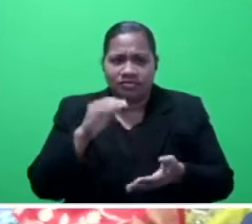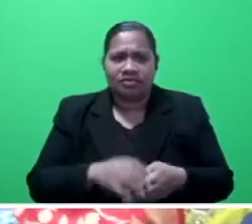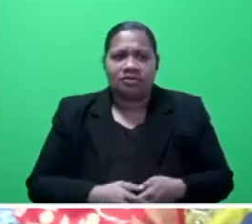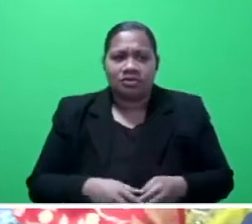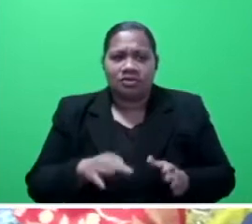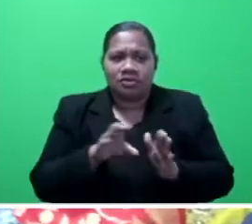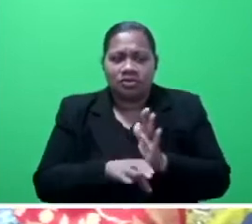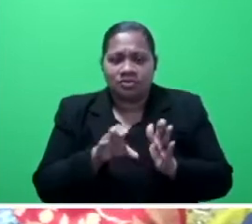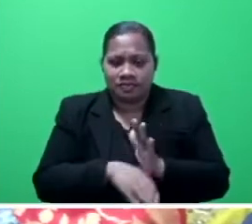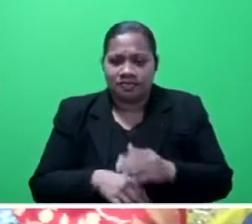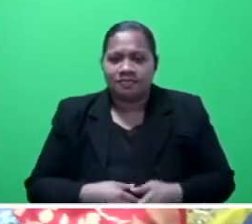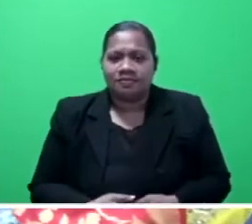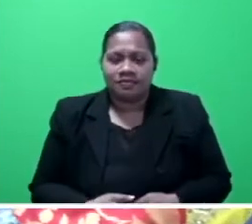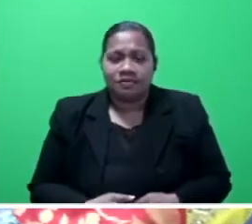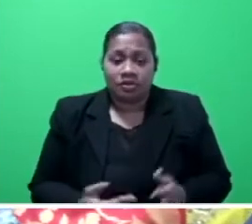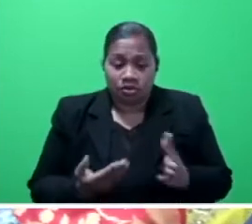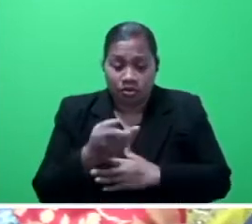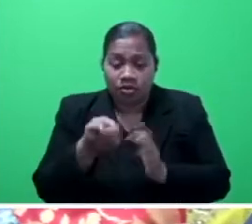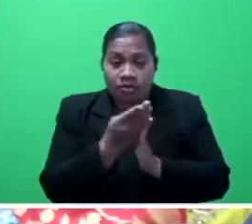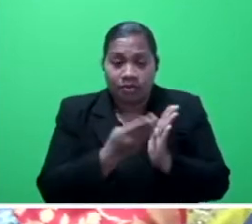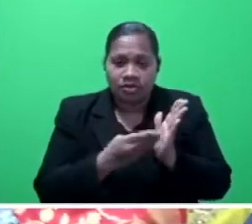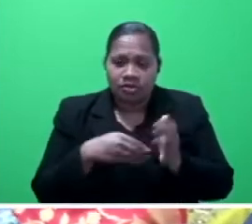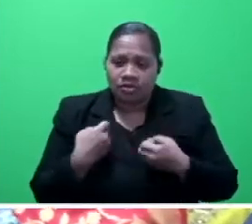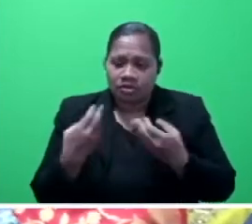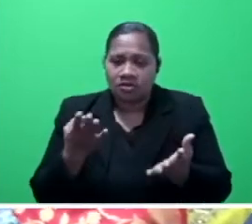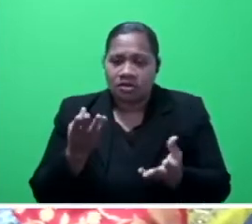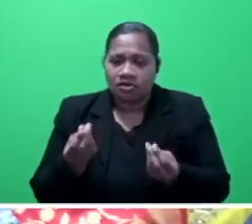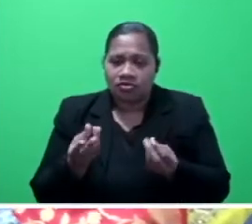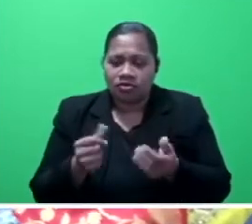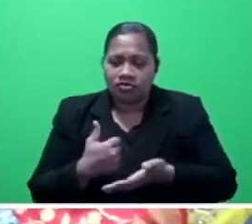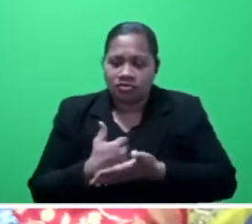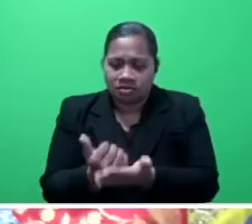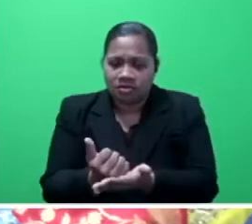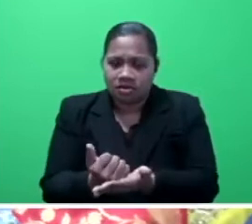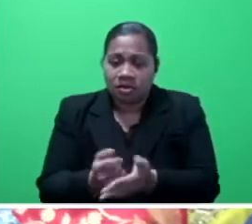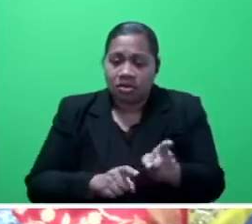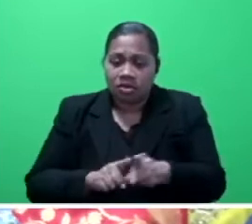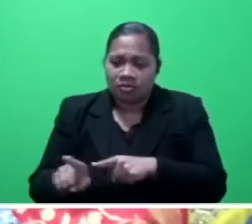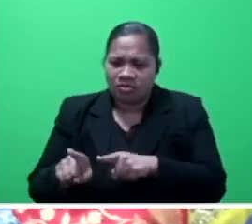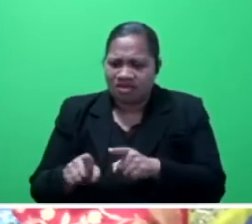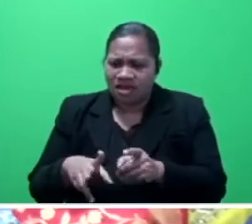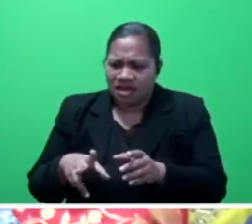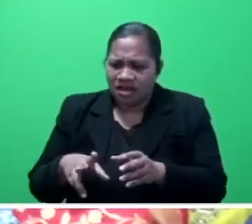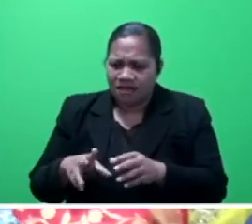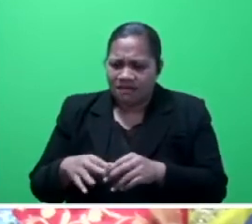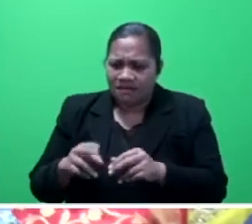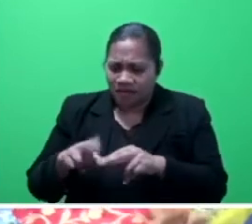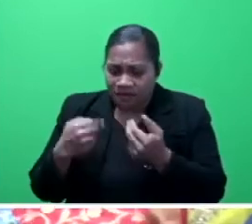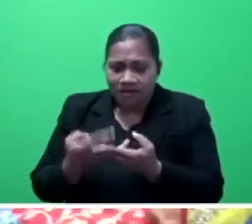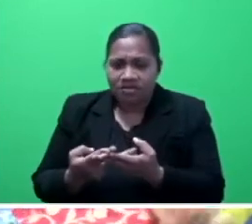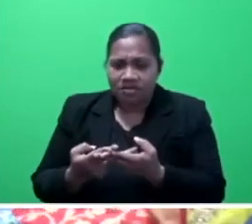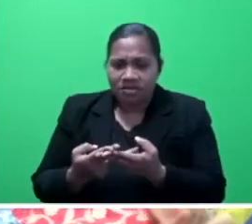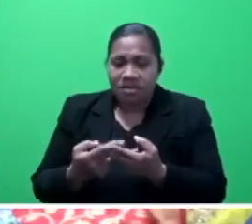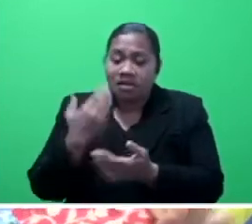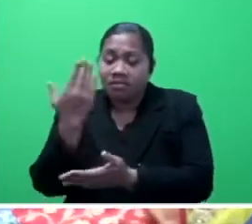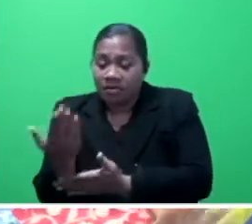Mr. Speaker. Sir, we will provide direct cash assistance to the most vulnerable Fijian families based on the number of children in each